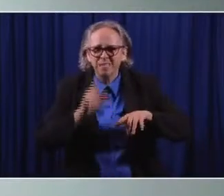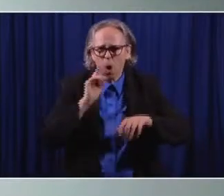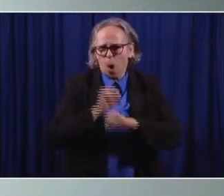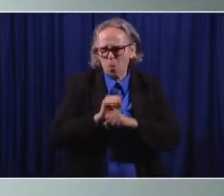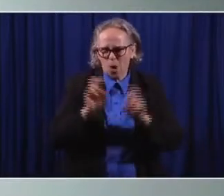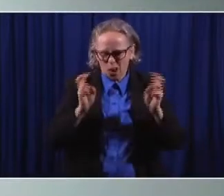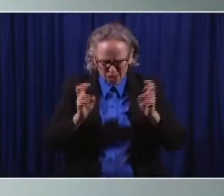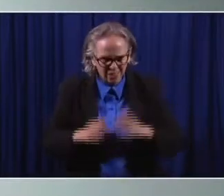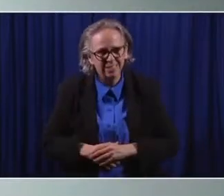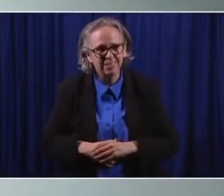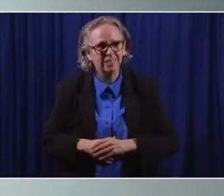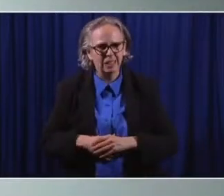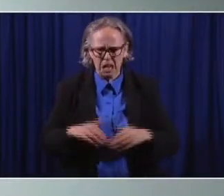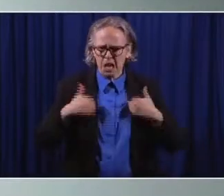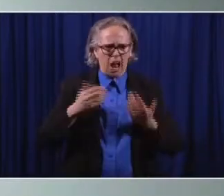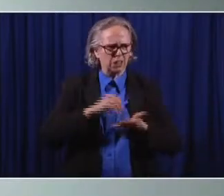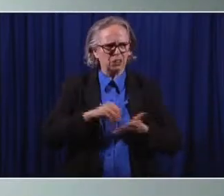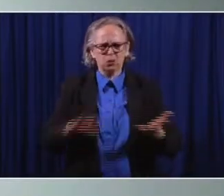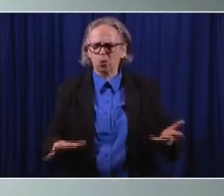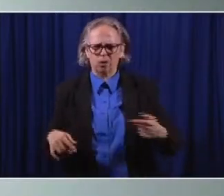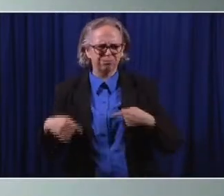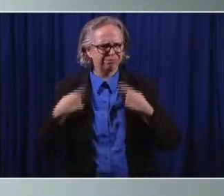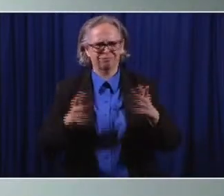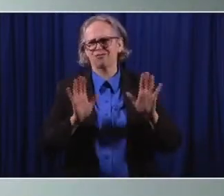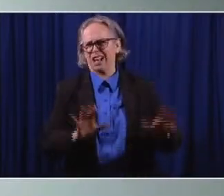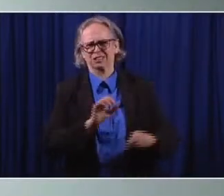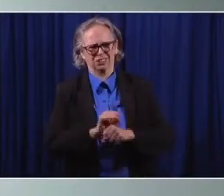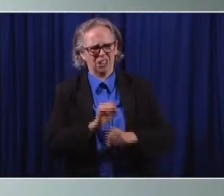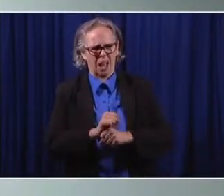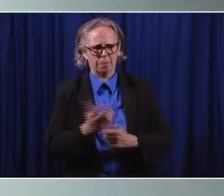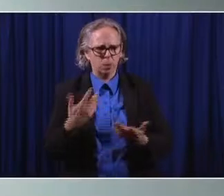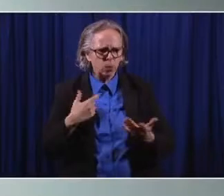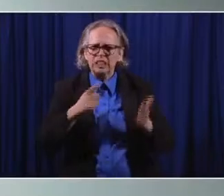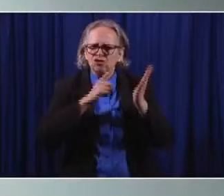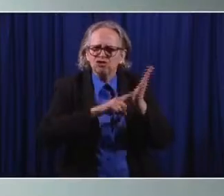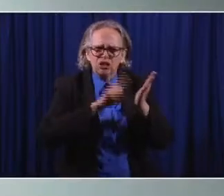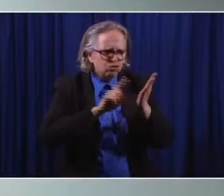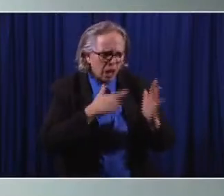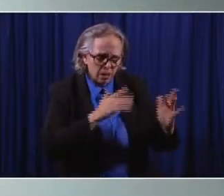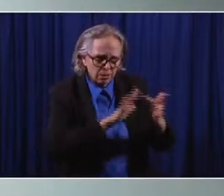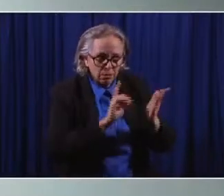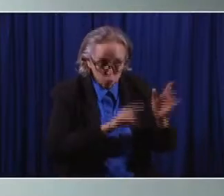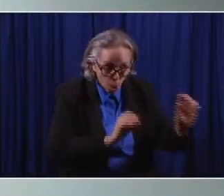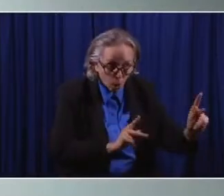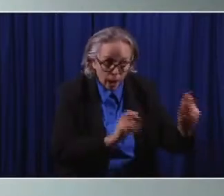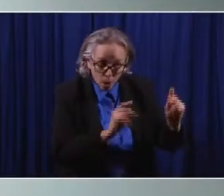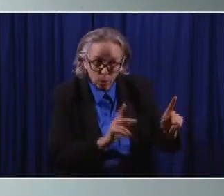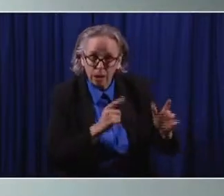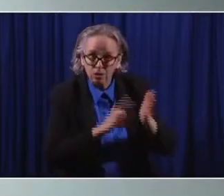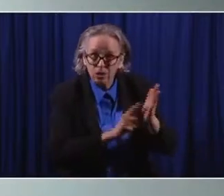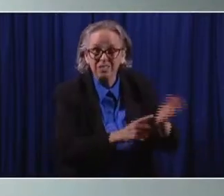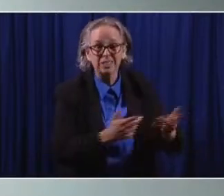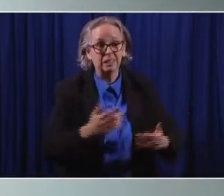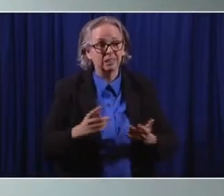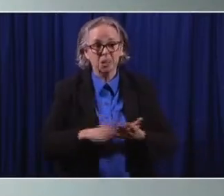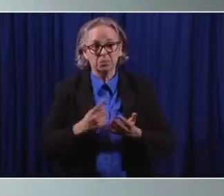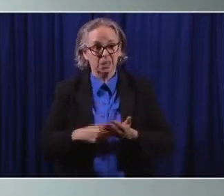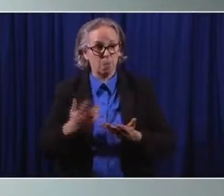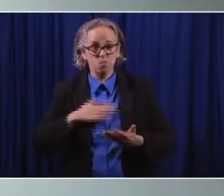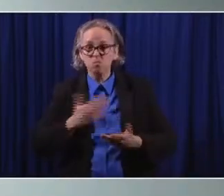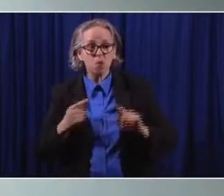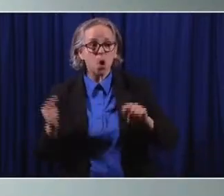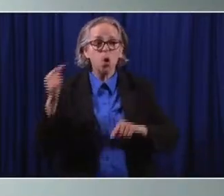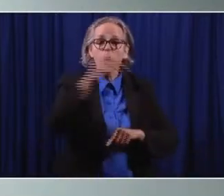our young ones are doing a great job. We're checking in frequently. Sometimes if we have to go knock on a door and see what's going on there,